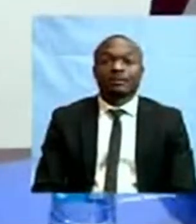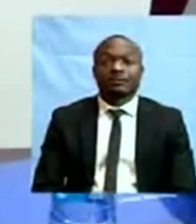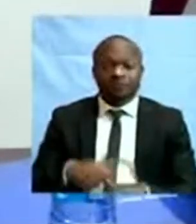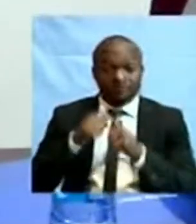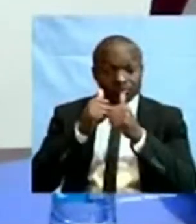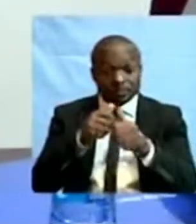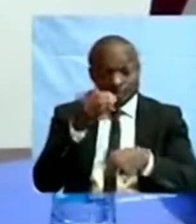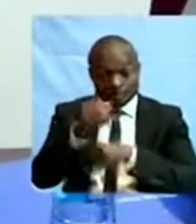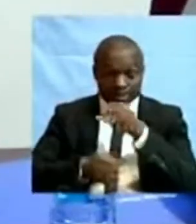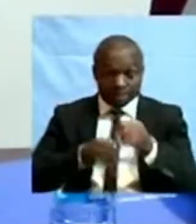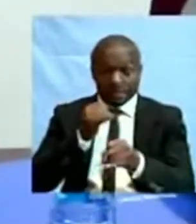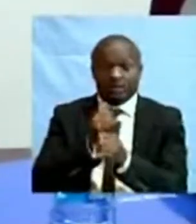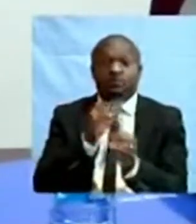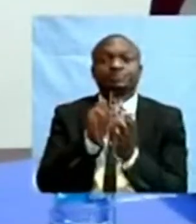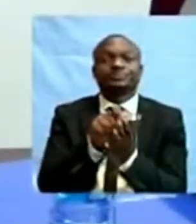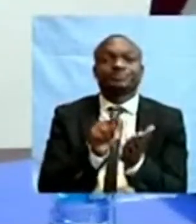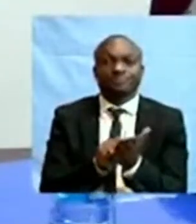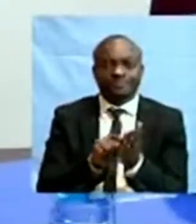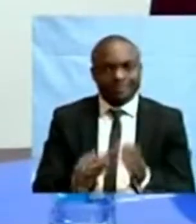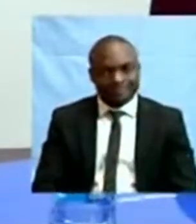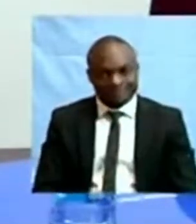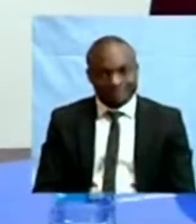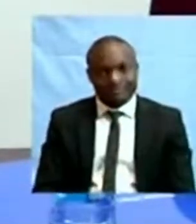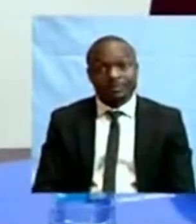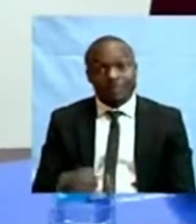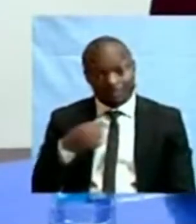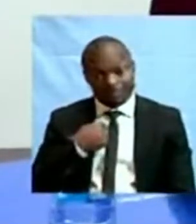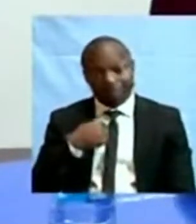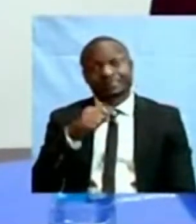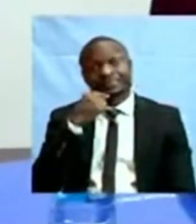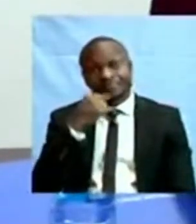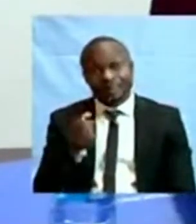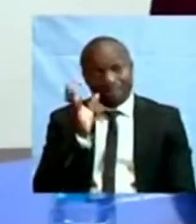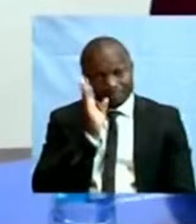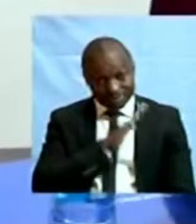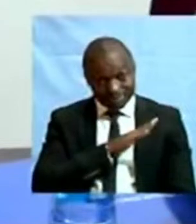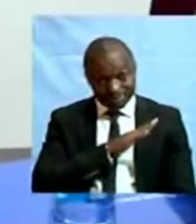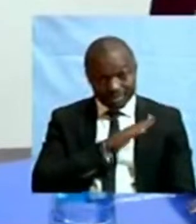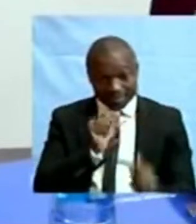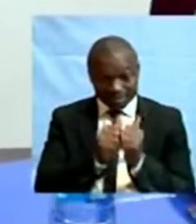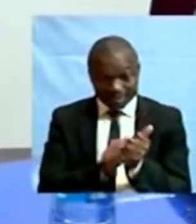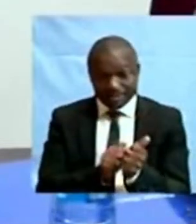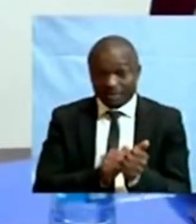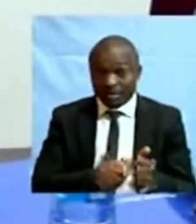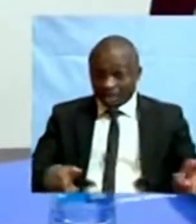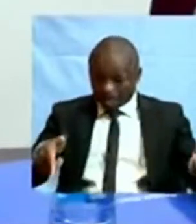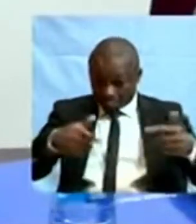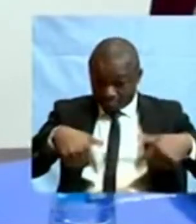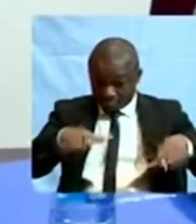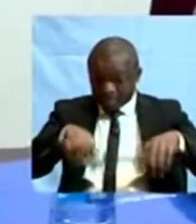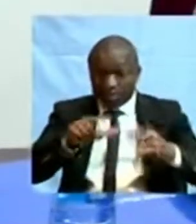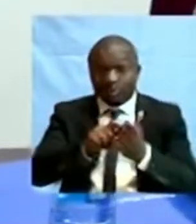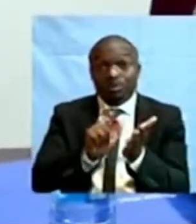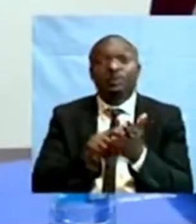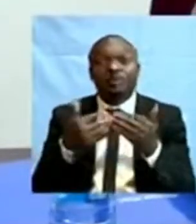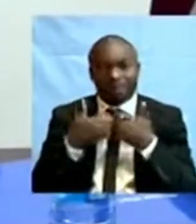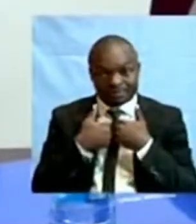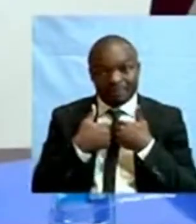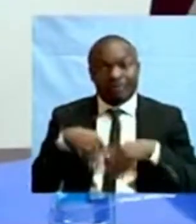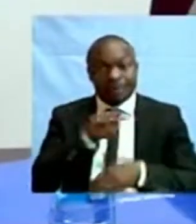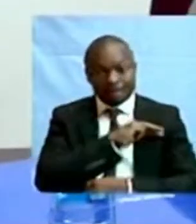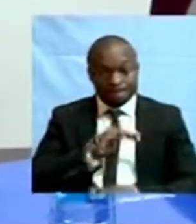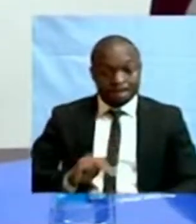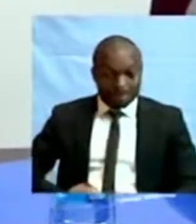Adherence to international standards. As I indicated, besides the domestic legal framework that we have, we are a member